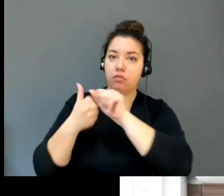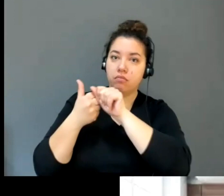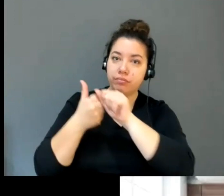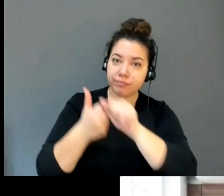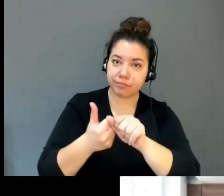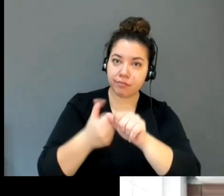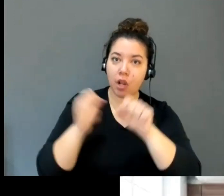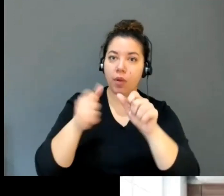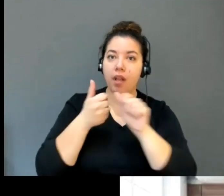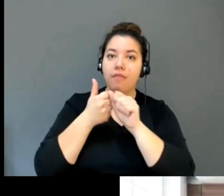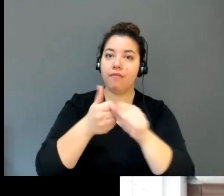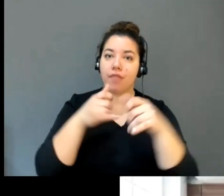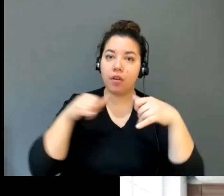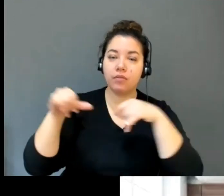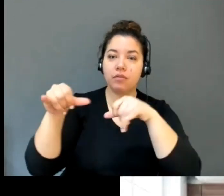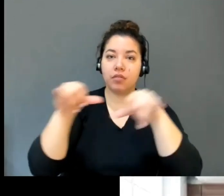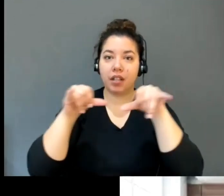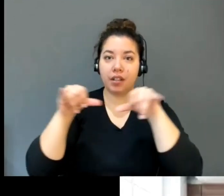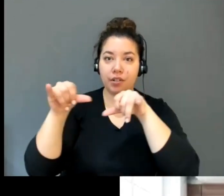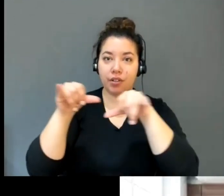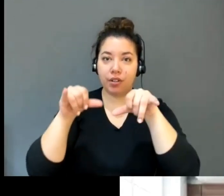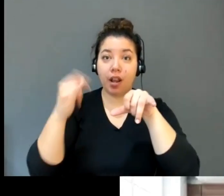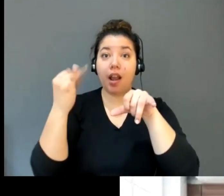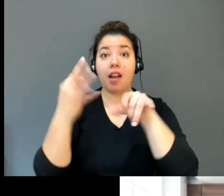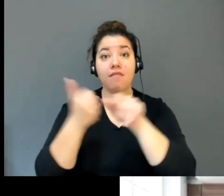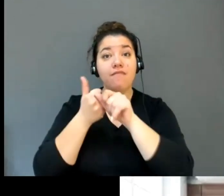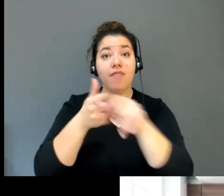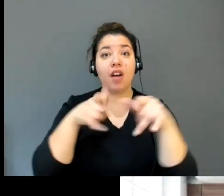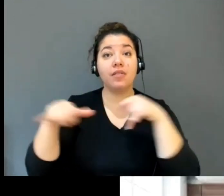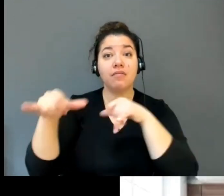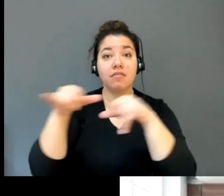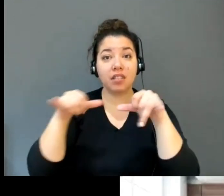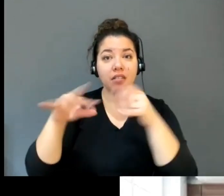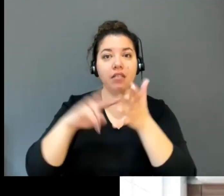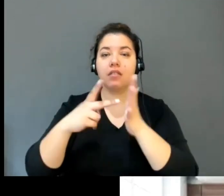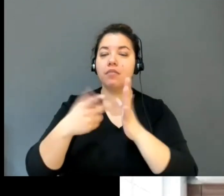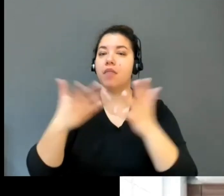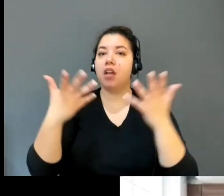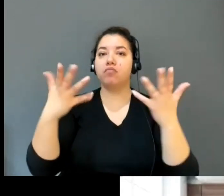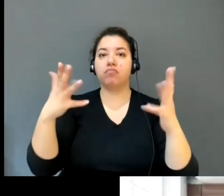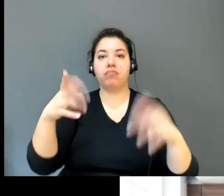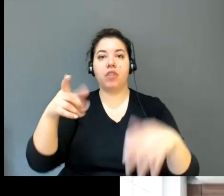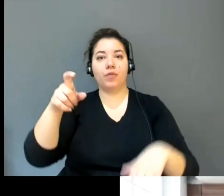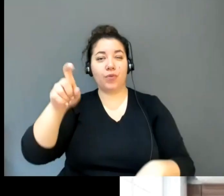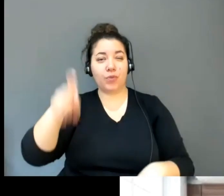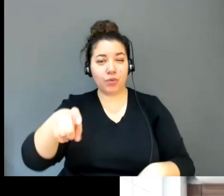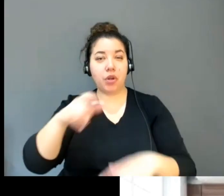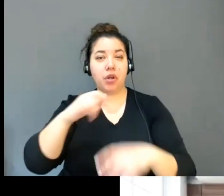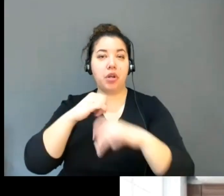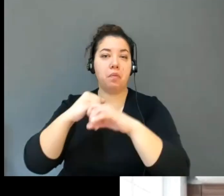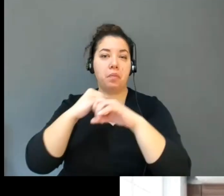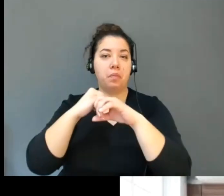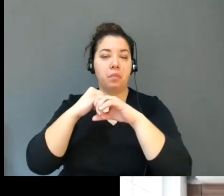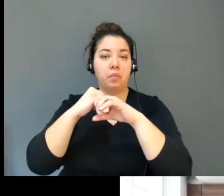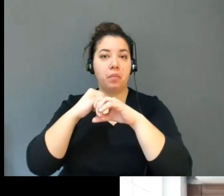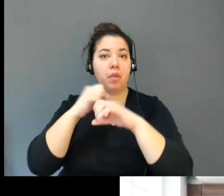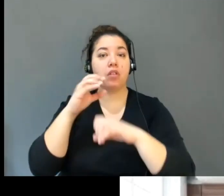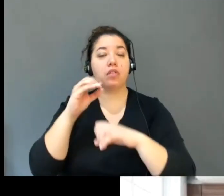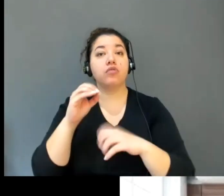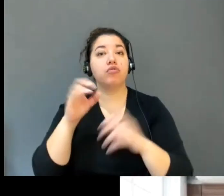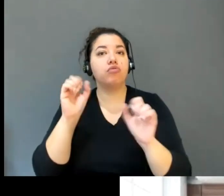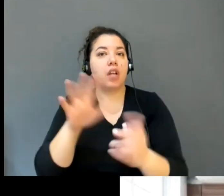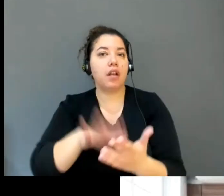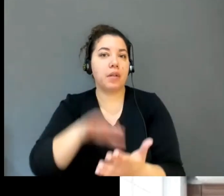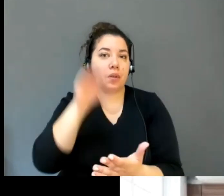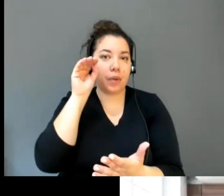the standard by which you should be securing your systems. And so through those compliance standards, you can learn about how and why